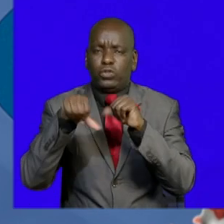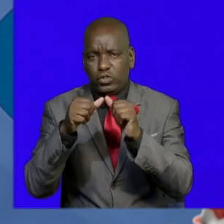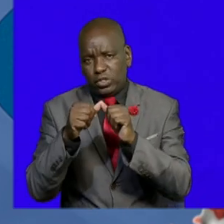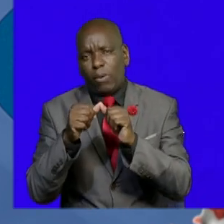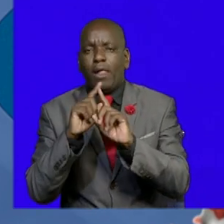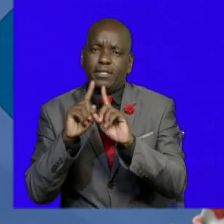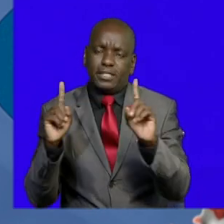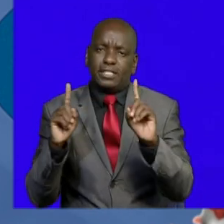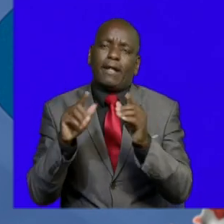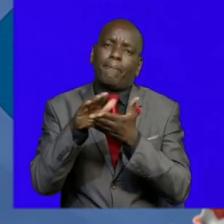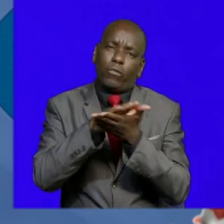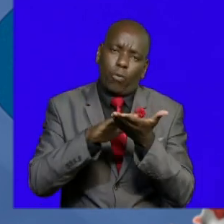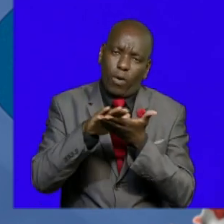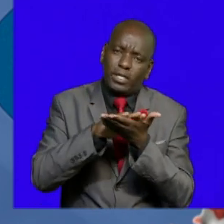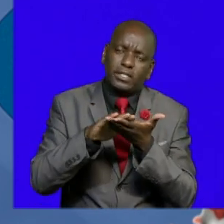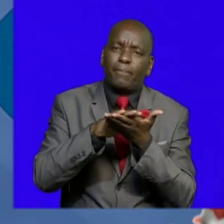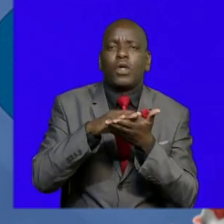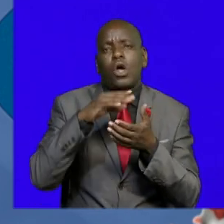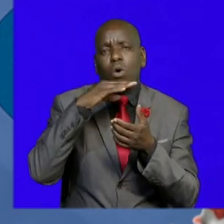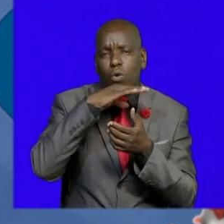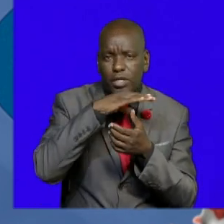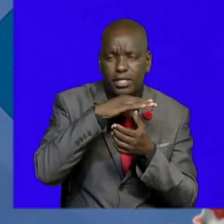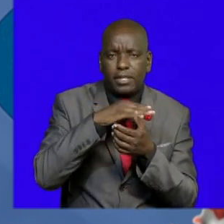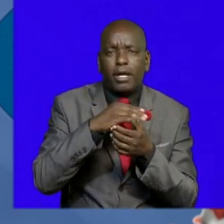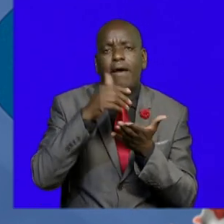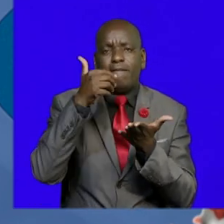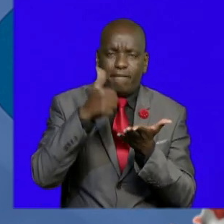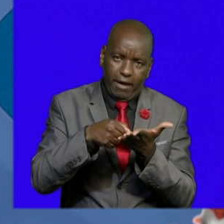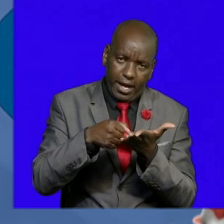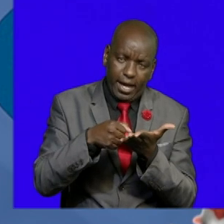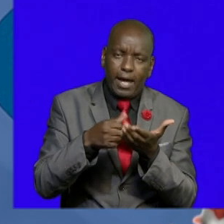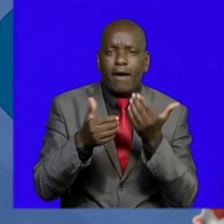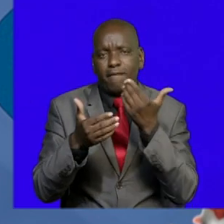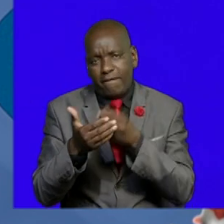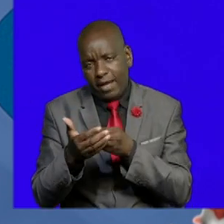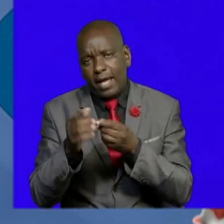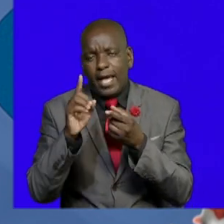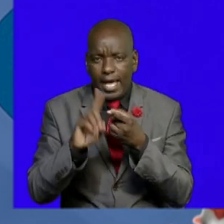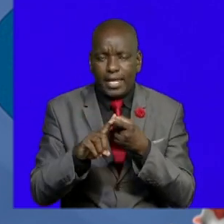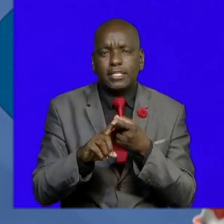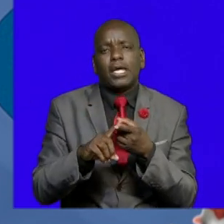distance still, wash your hands with soap and running water, sanitize your hands, and